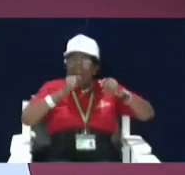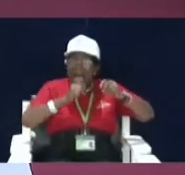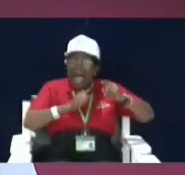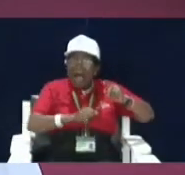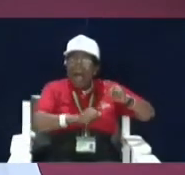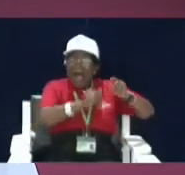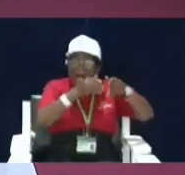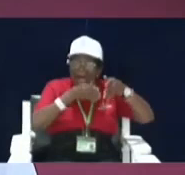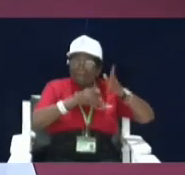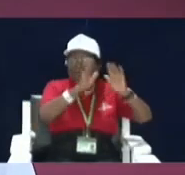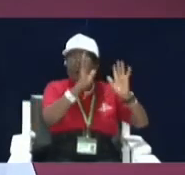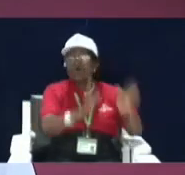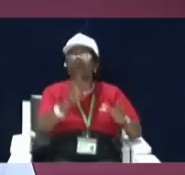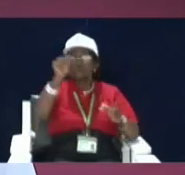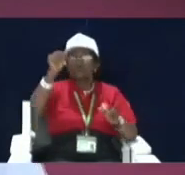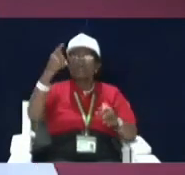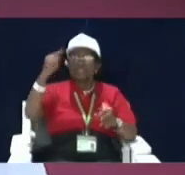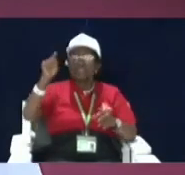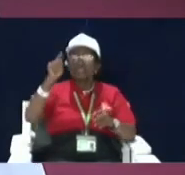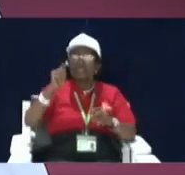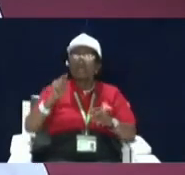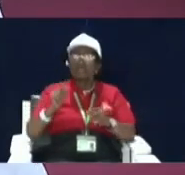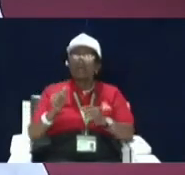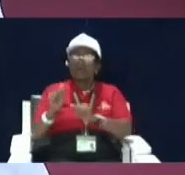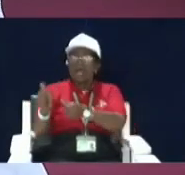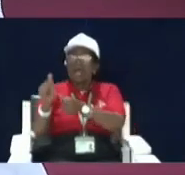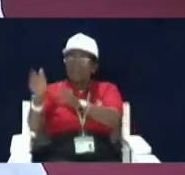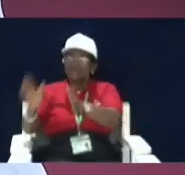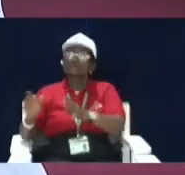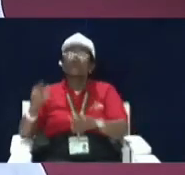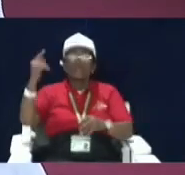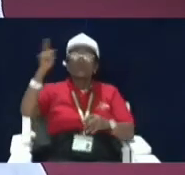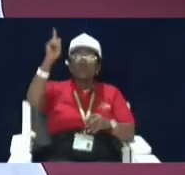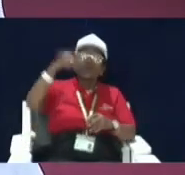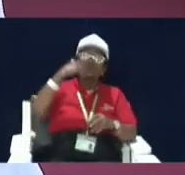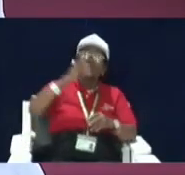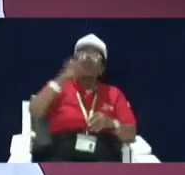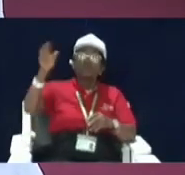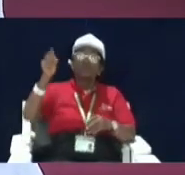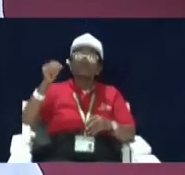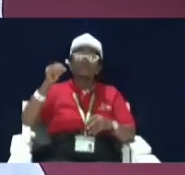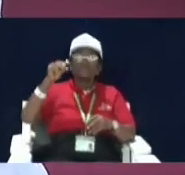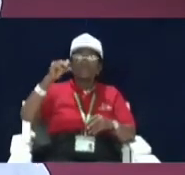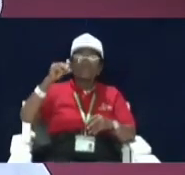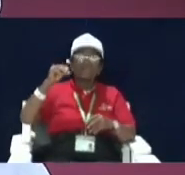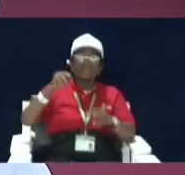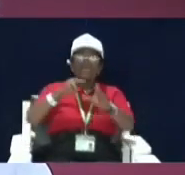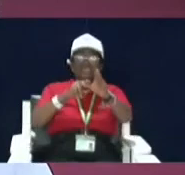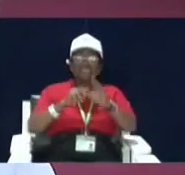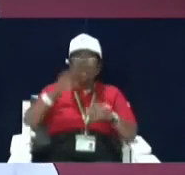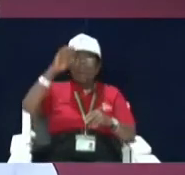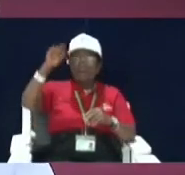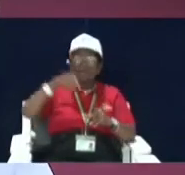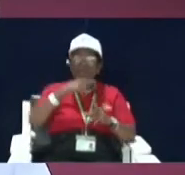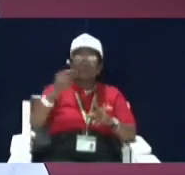The one who was chairman when they were killing Stephen, became one of the chiefest